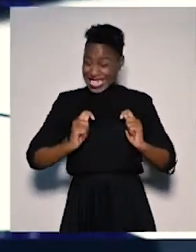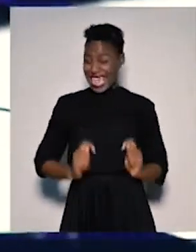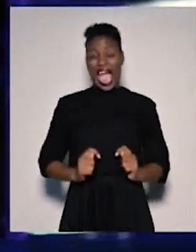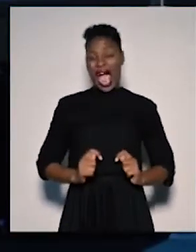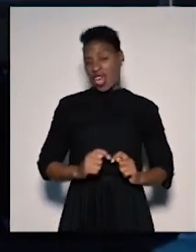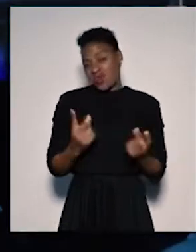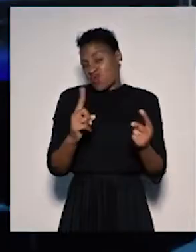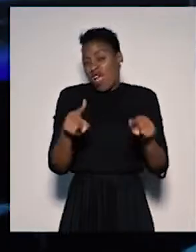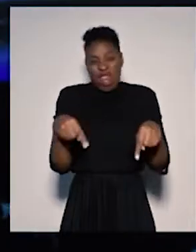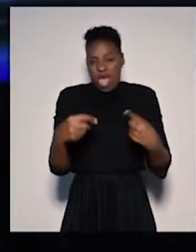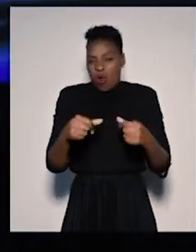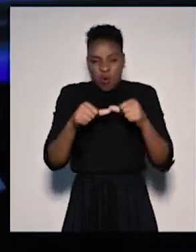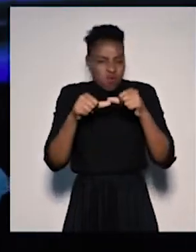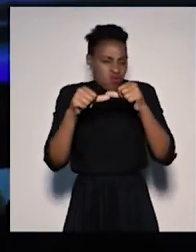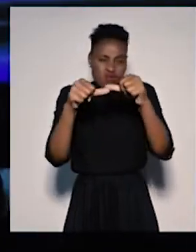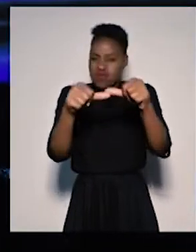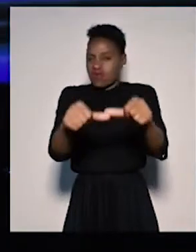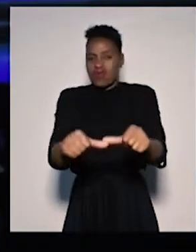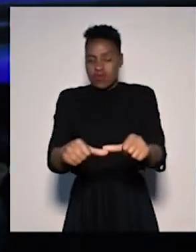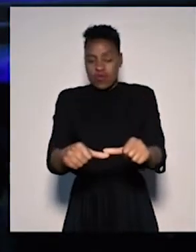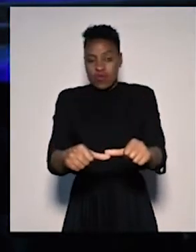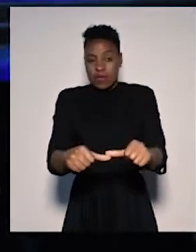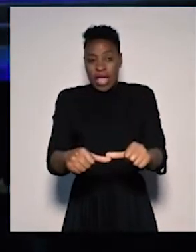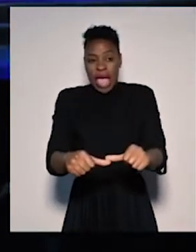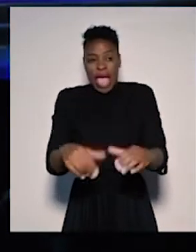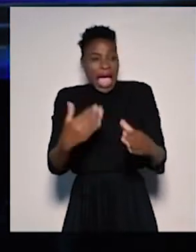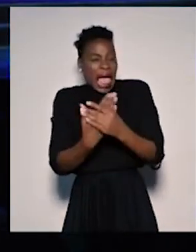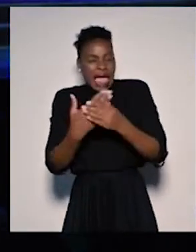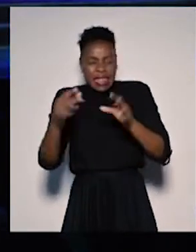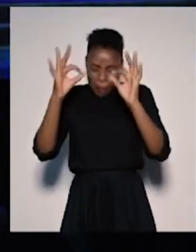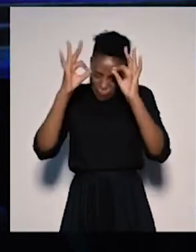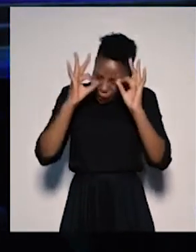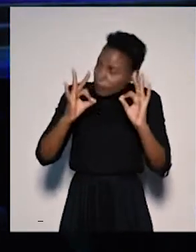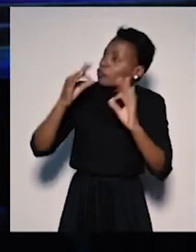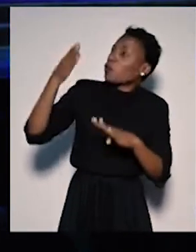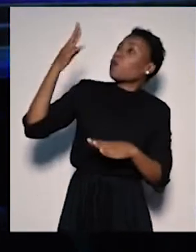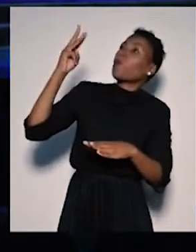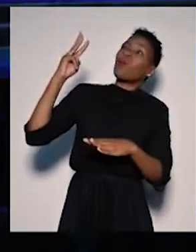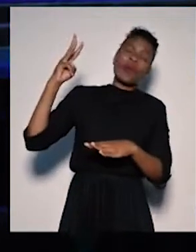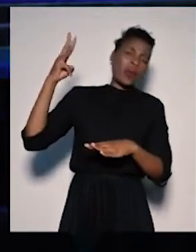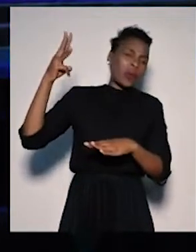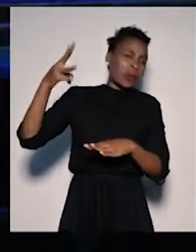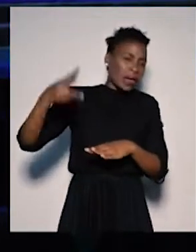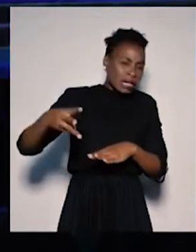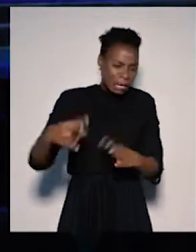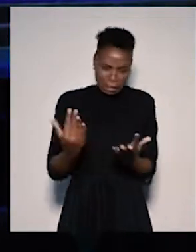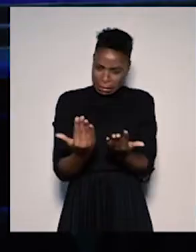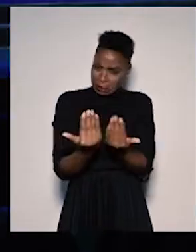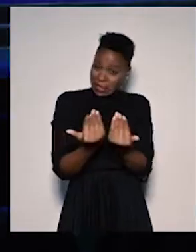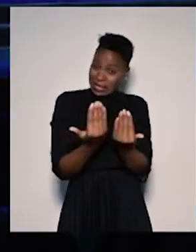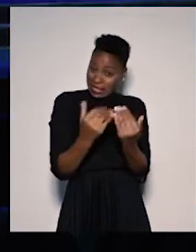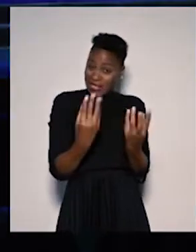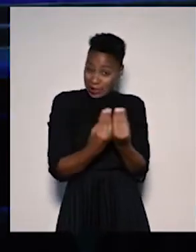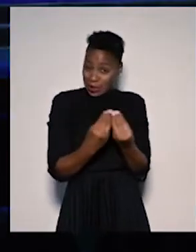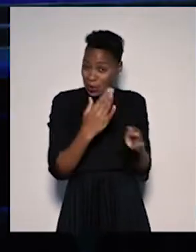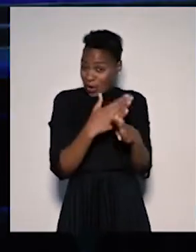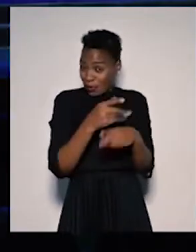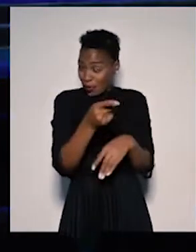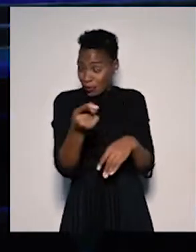You cannot continue in the imperfect will of God forever and expect things to work out for you. It's going to catch up with you one